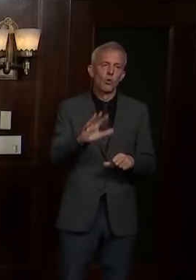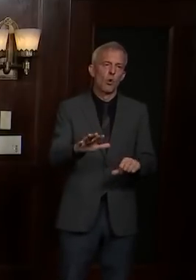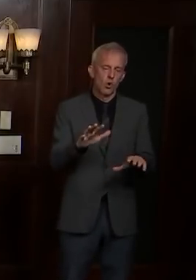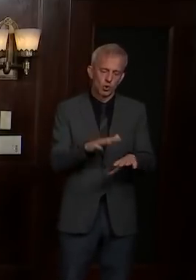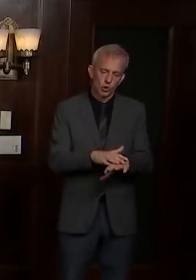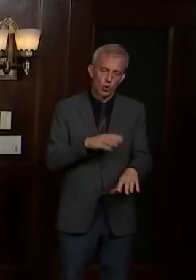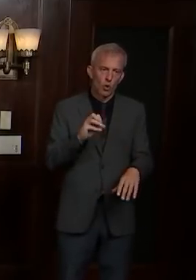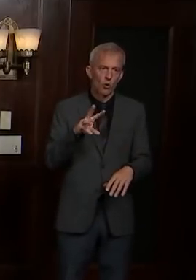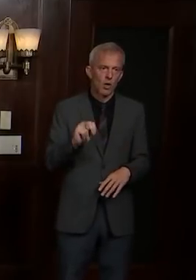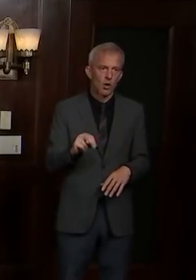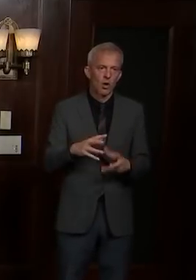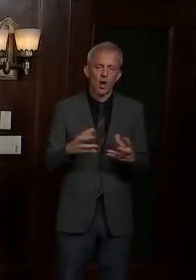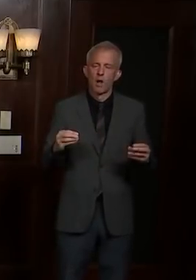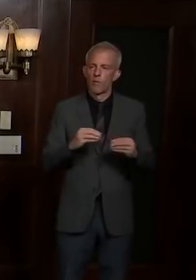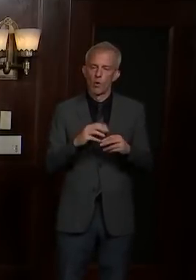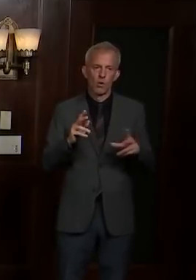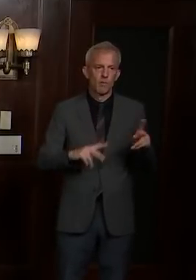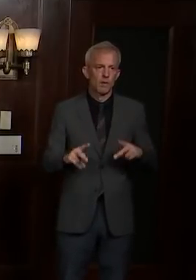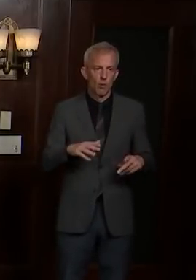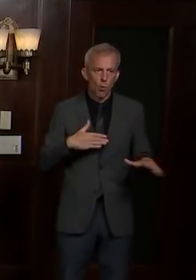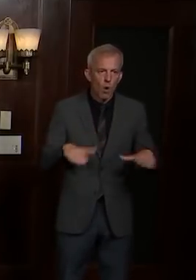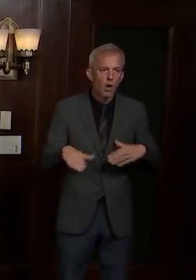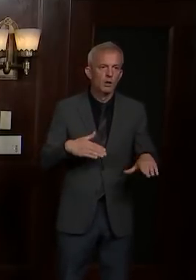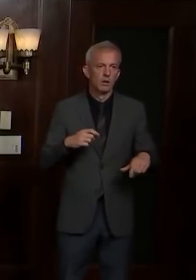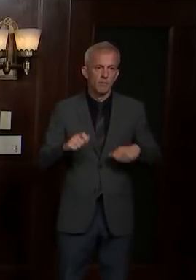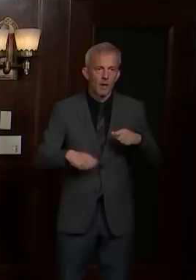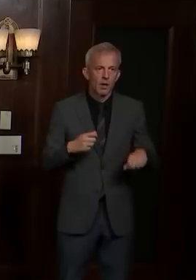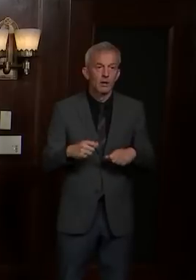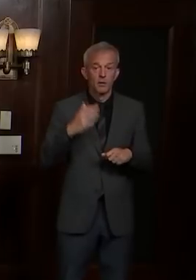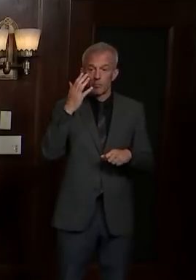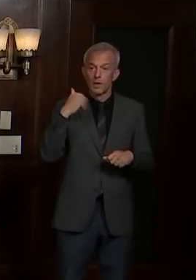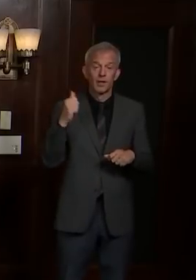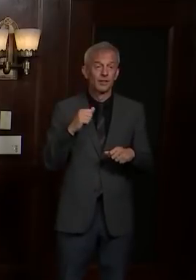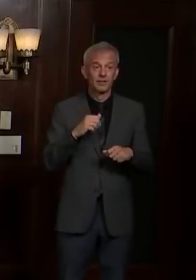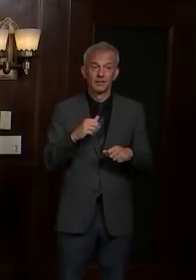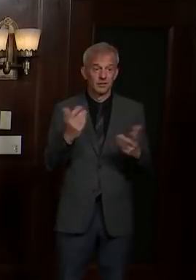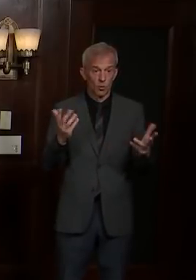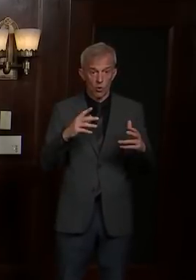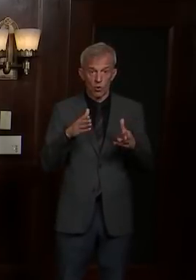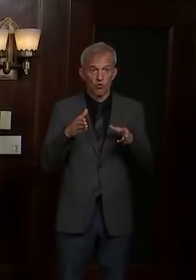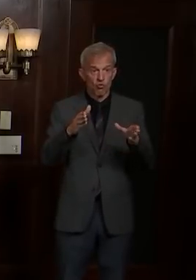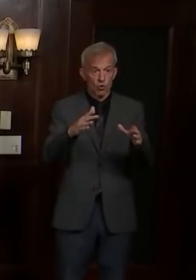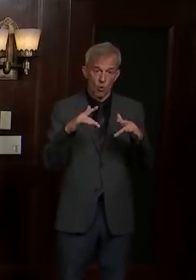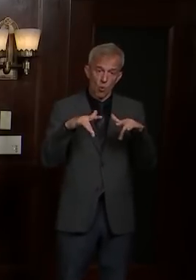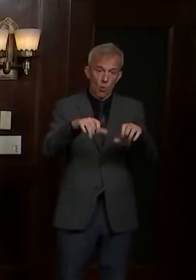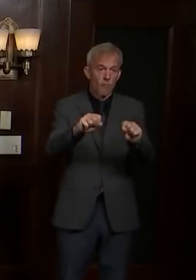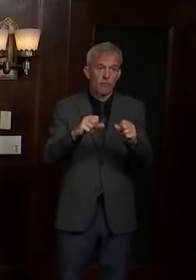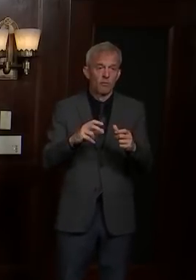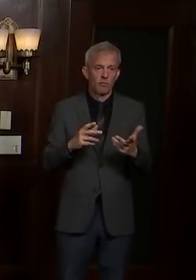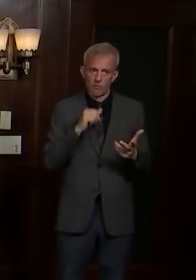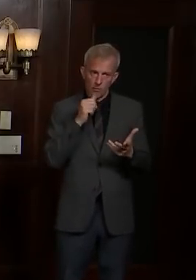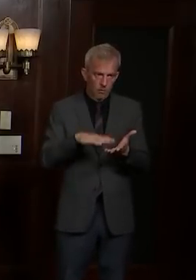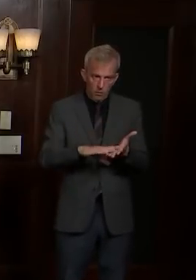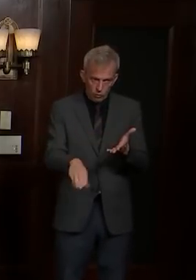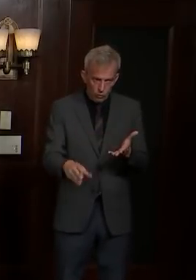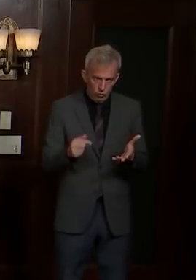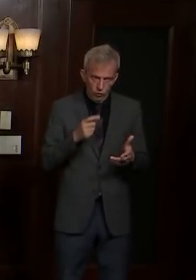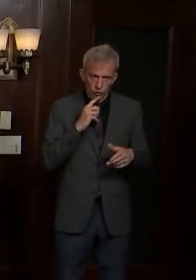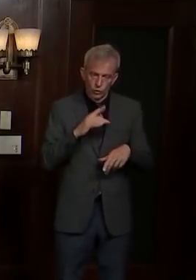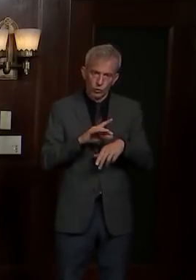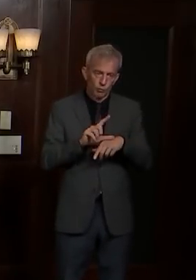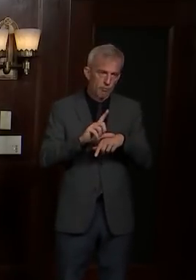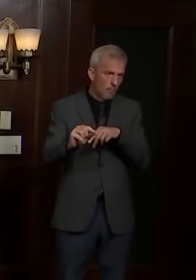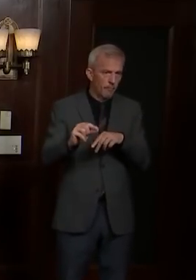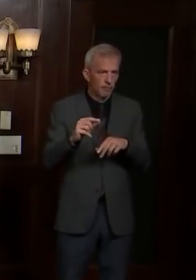down. There are a lot more people walking and biking, and just because there isn't traffic, that's not an excuse to break the speed limit. It's